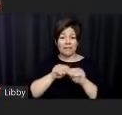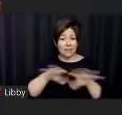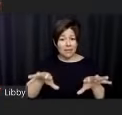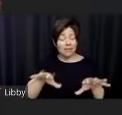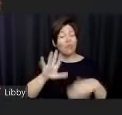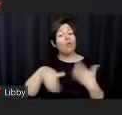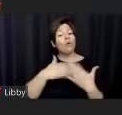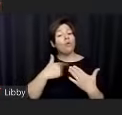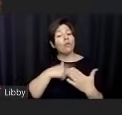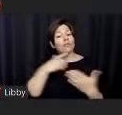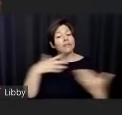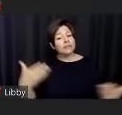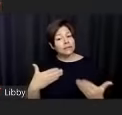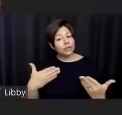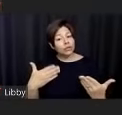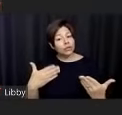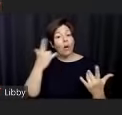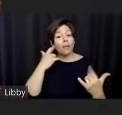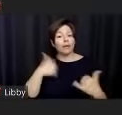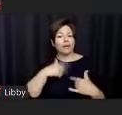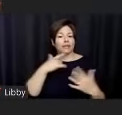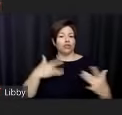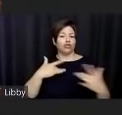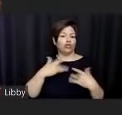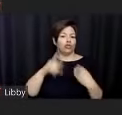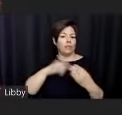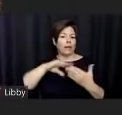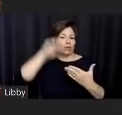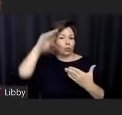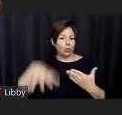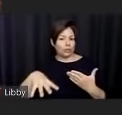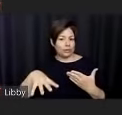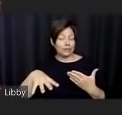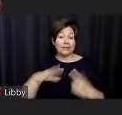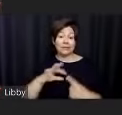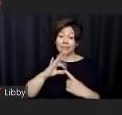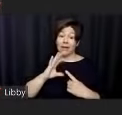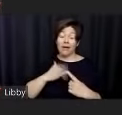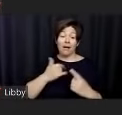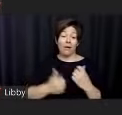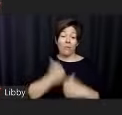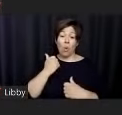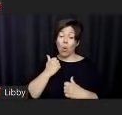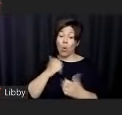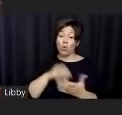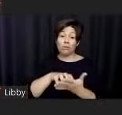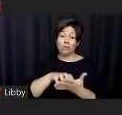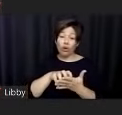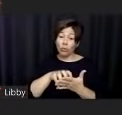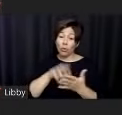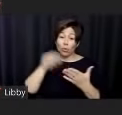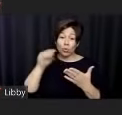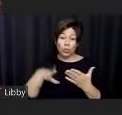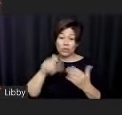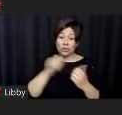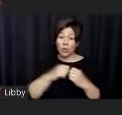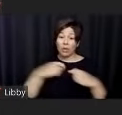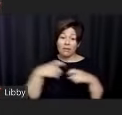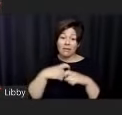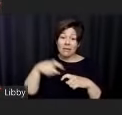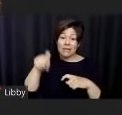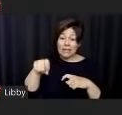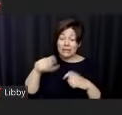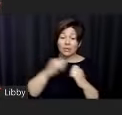as educators because we're worried about our students, especially our most vulnerable students with complex needs, who may struggle in these